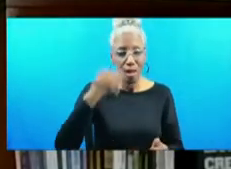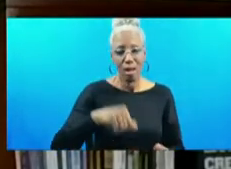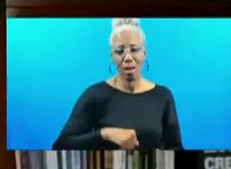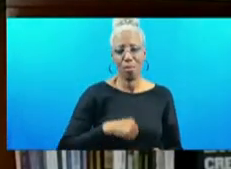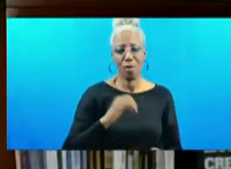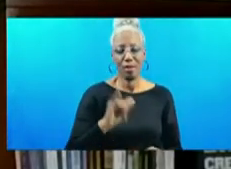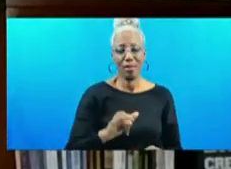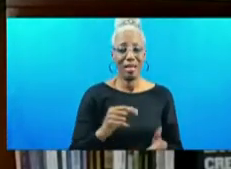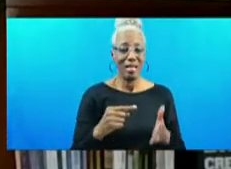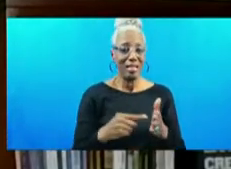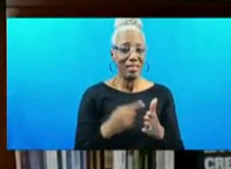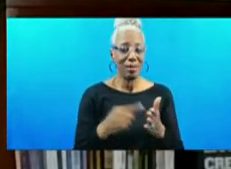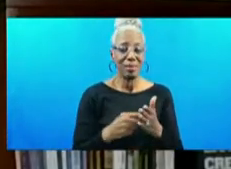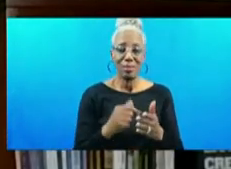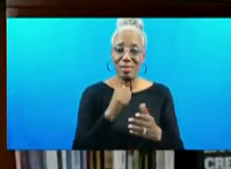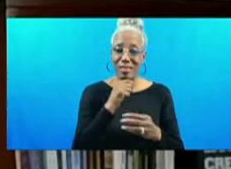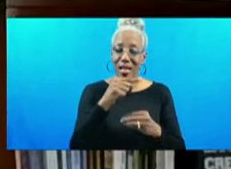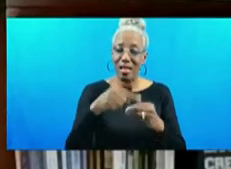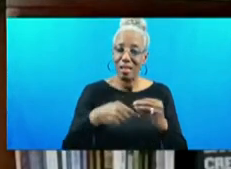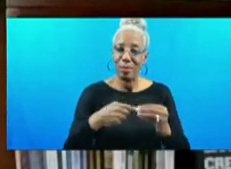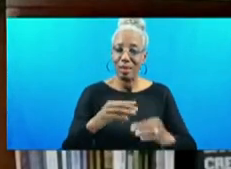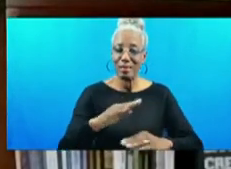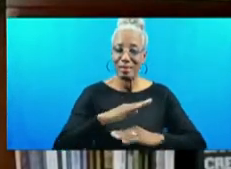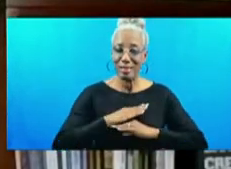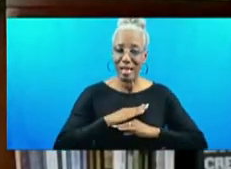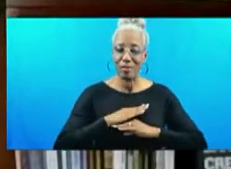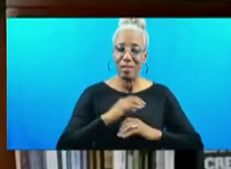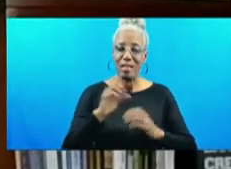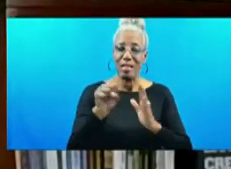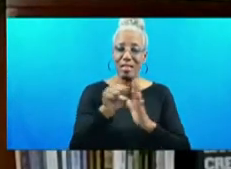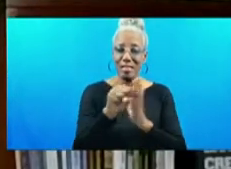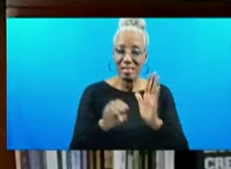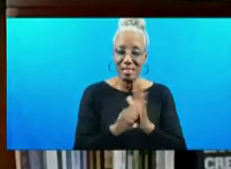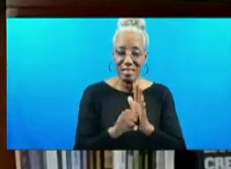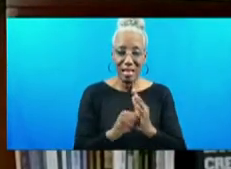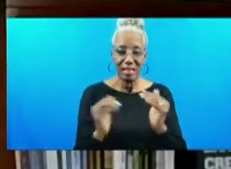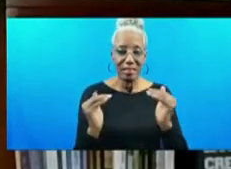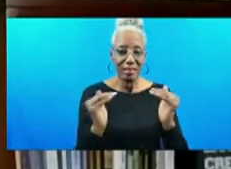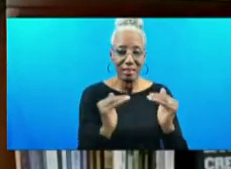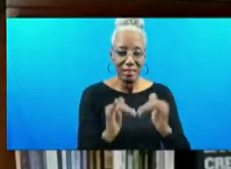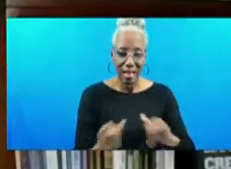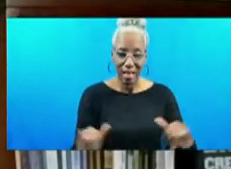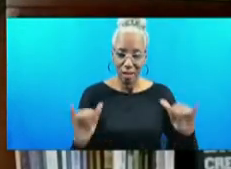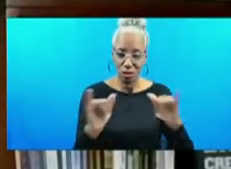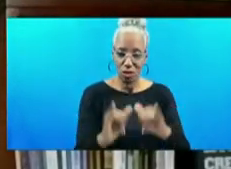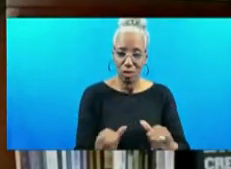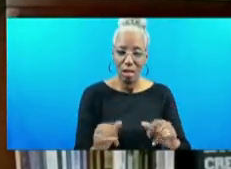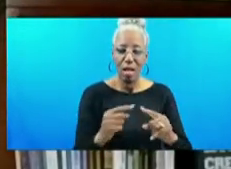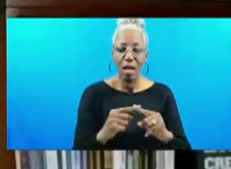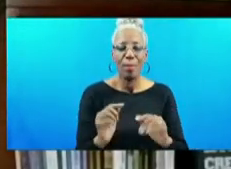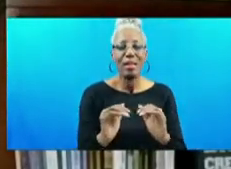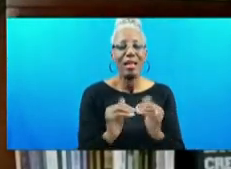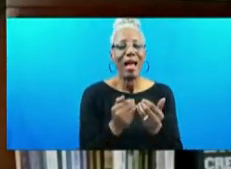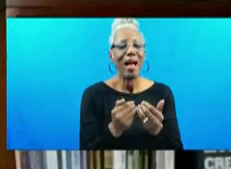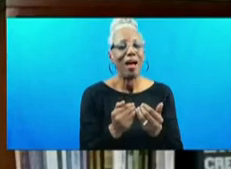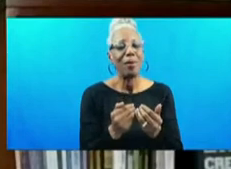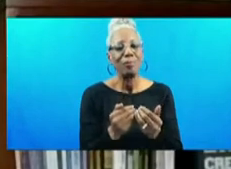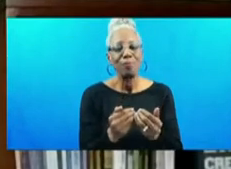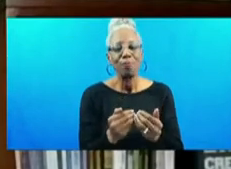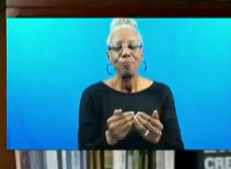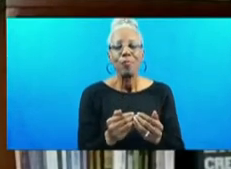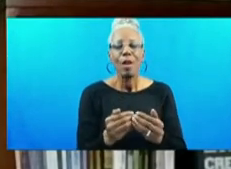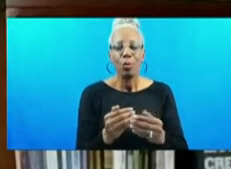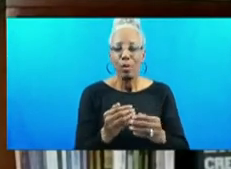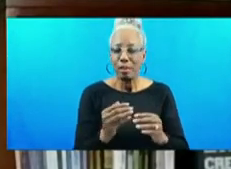state requirement, but it is how do we expect better to prepare our students to be prepared for the future? And so algebra tells